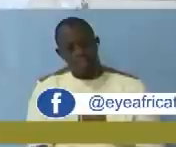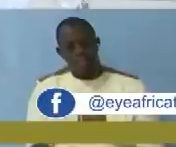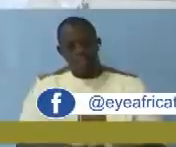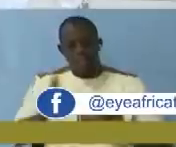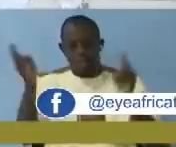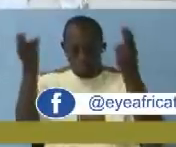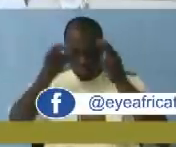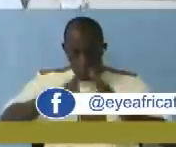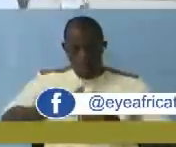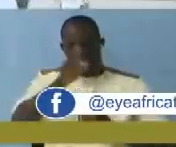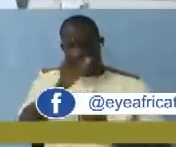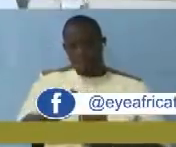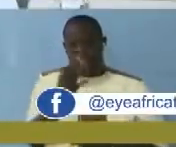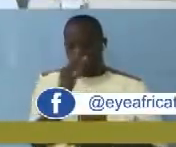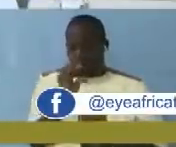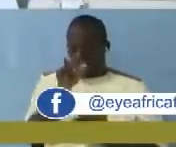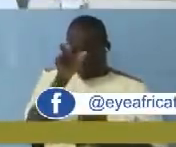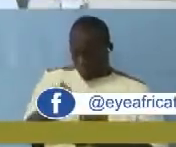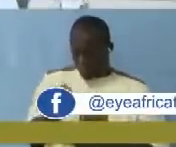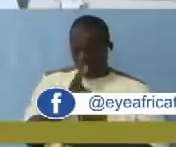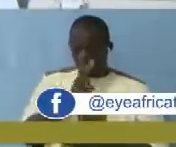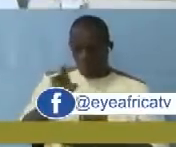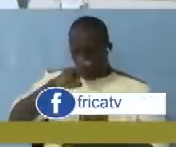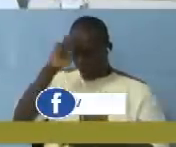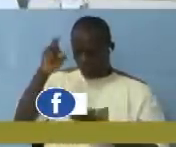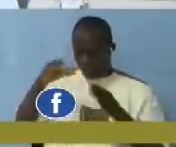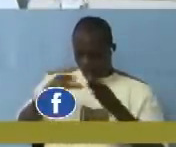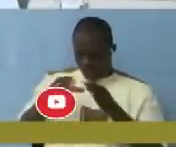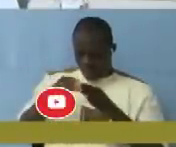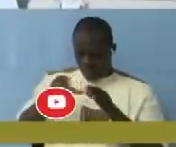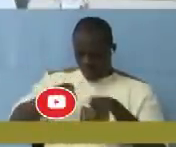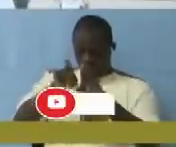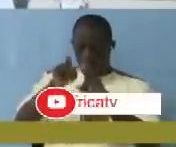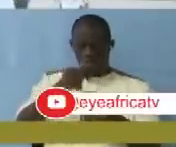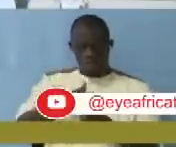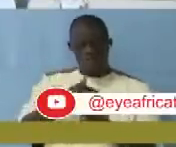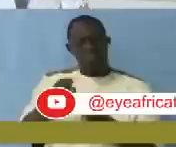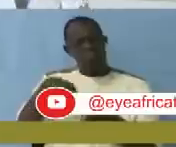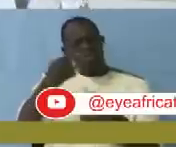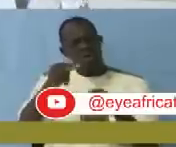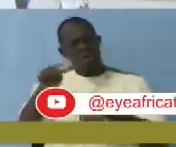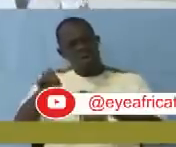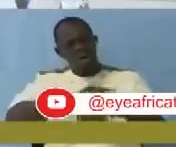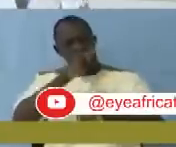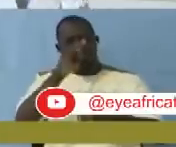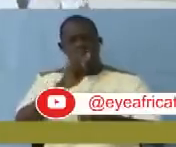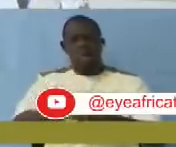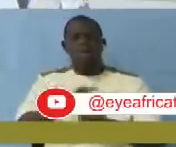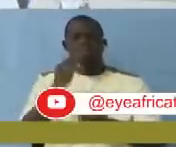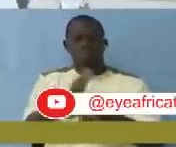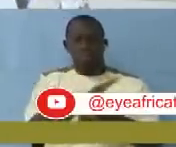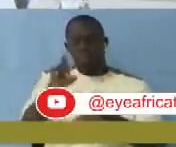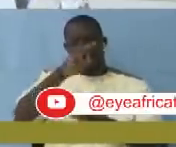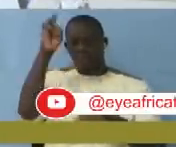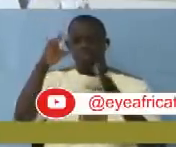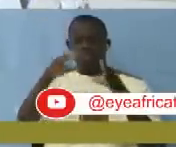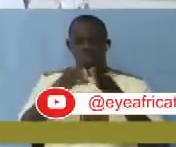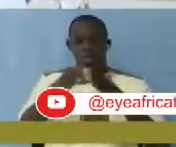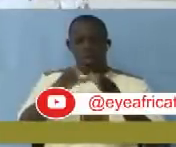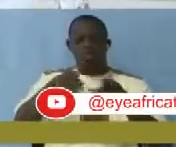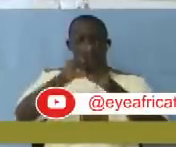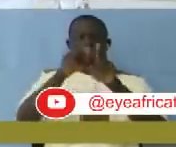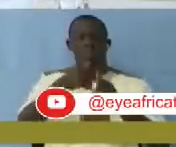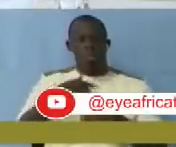If somebody who works with me for a long time to come over